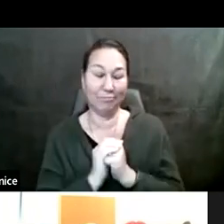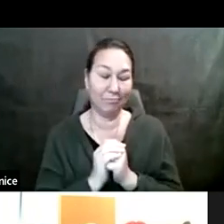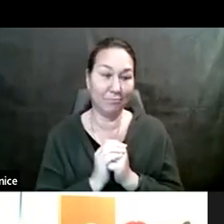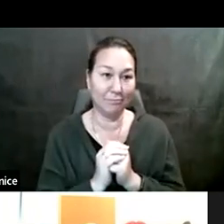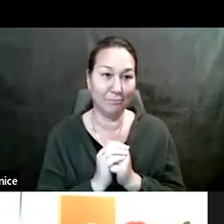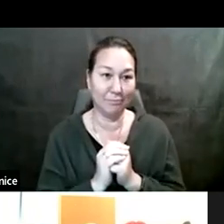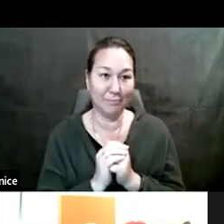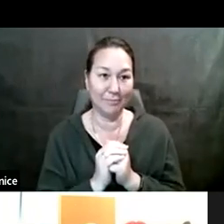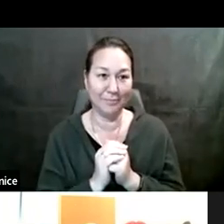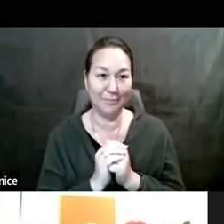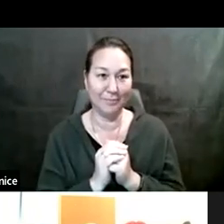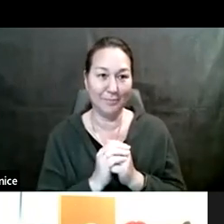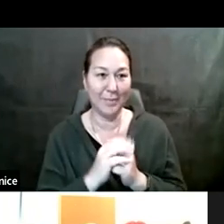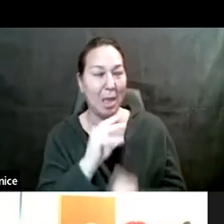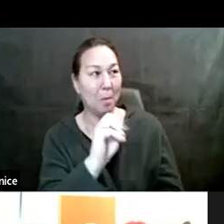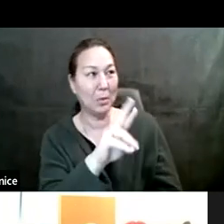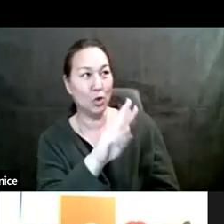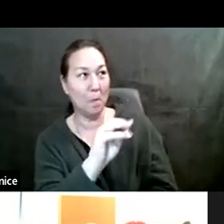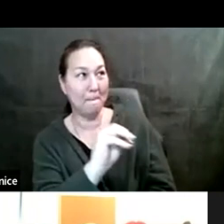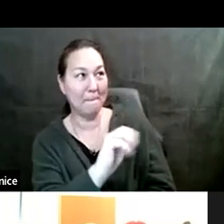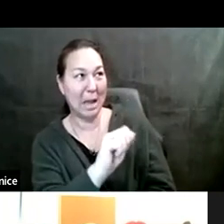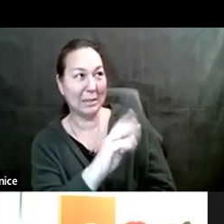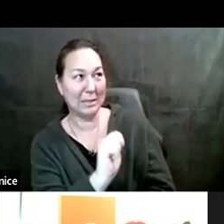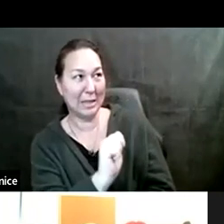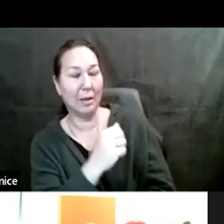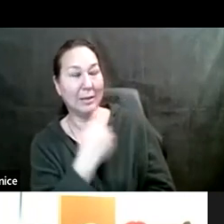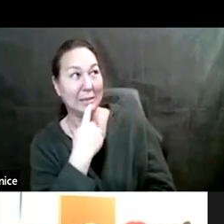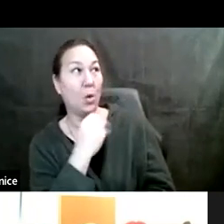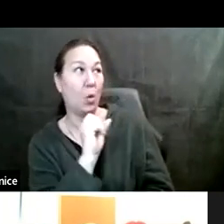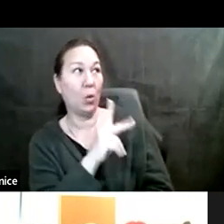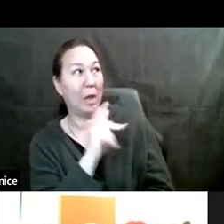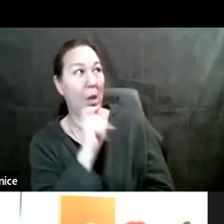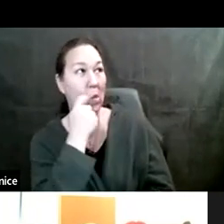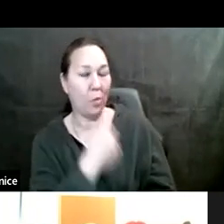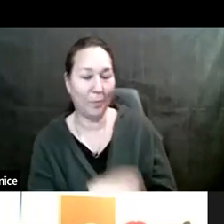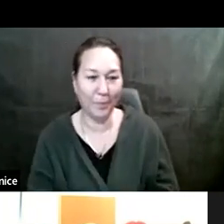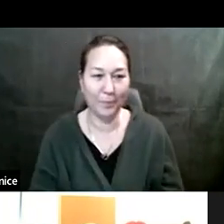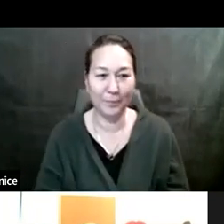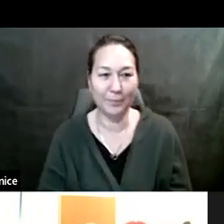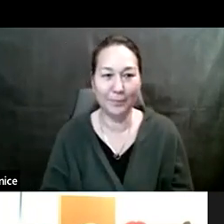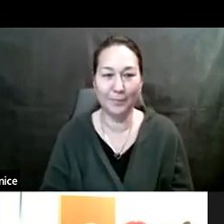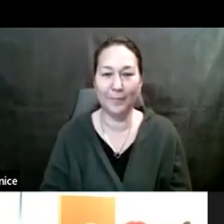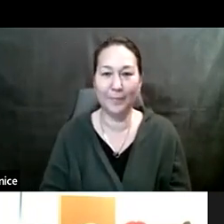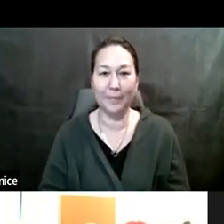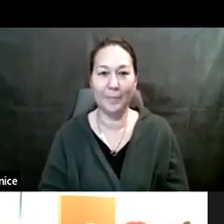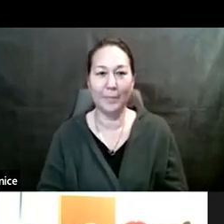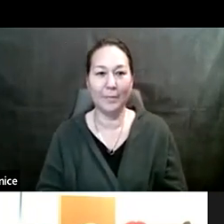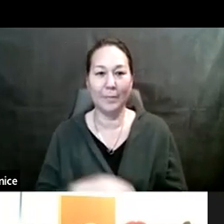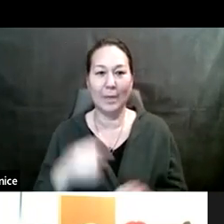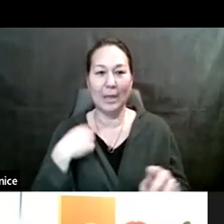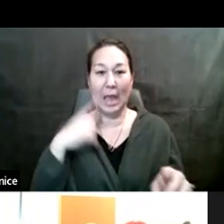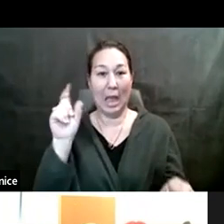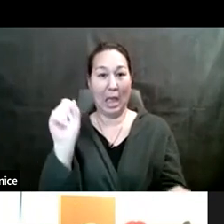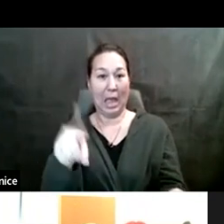okay cool 6 13. yeah can I ask a clarifying question then